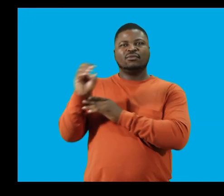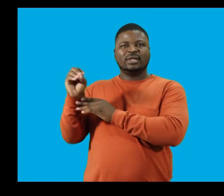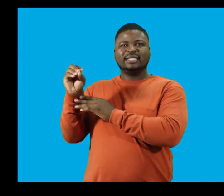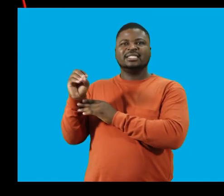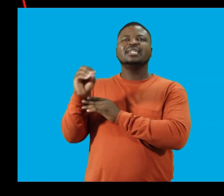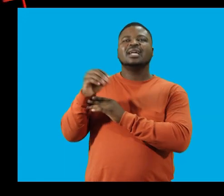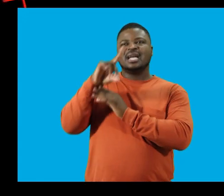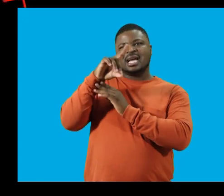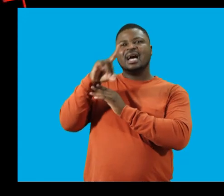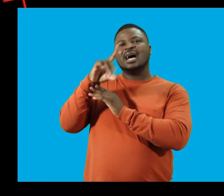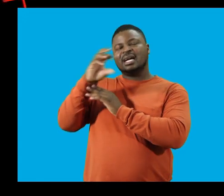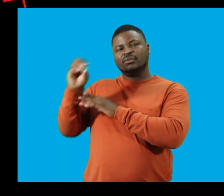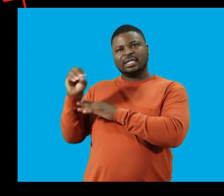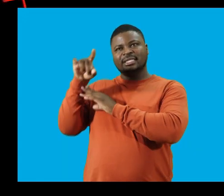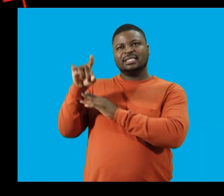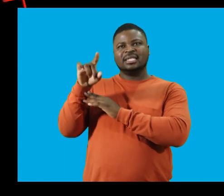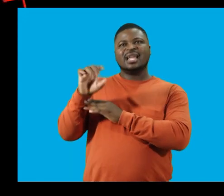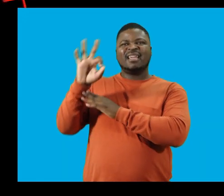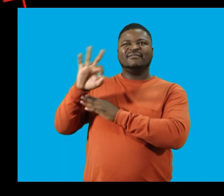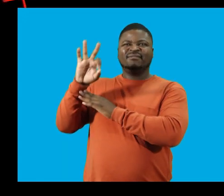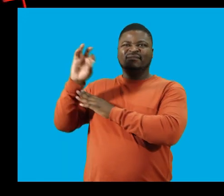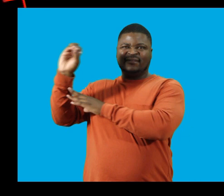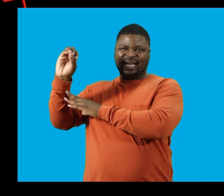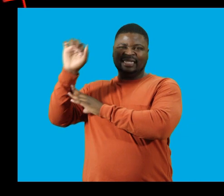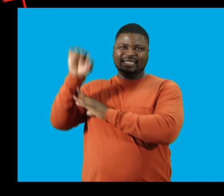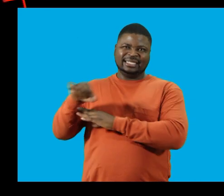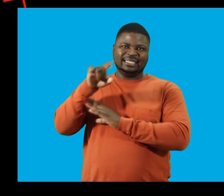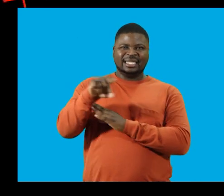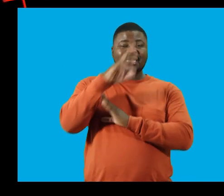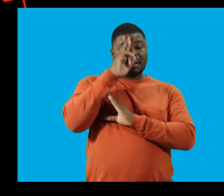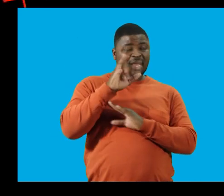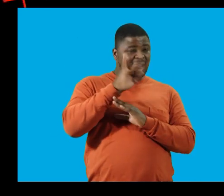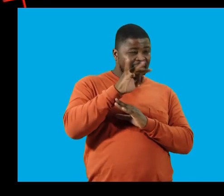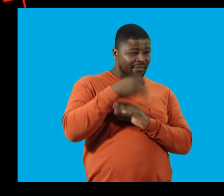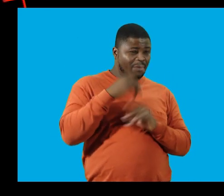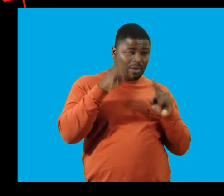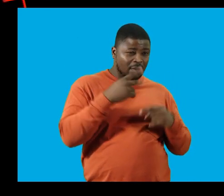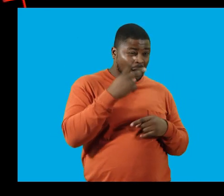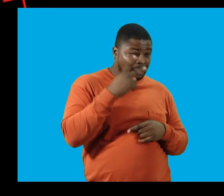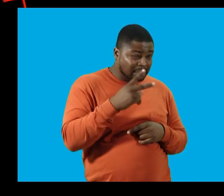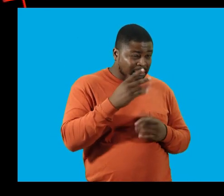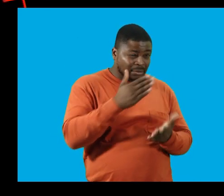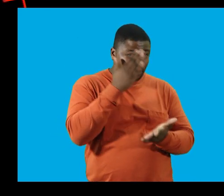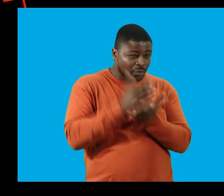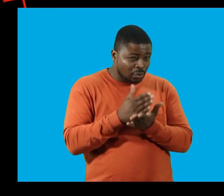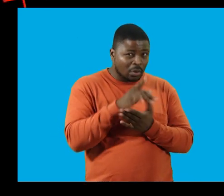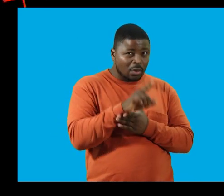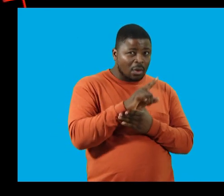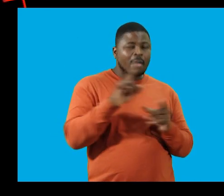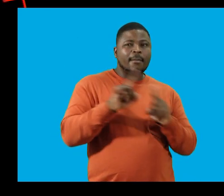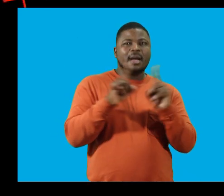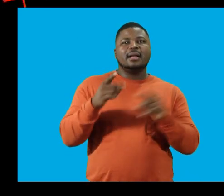100 degrees Fahrenheit. Please remember, if you can't read it properly, there will